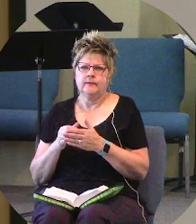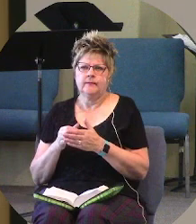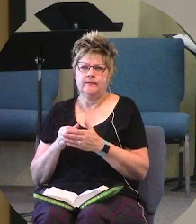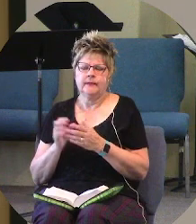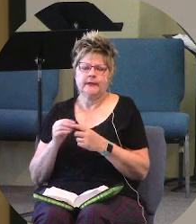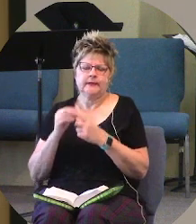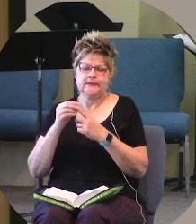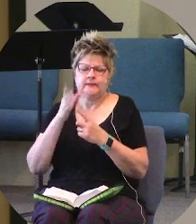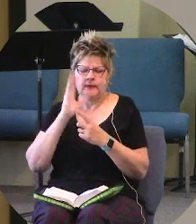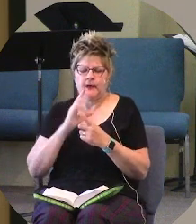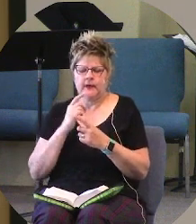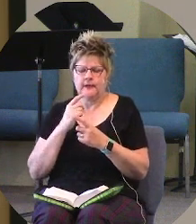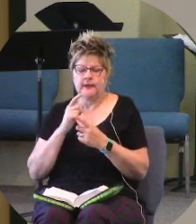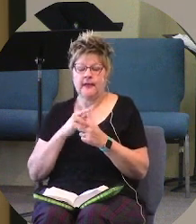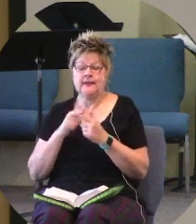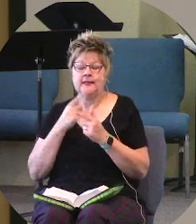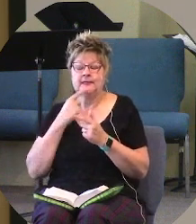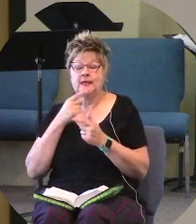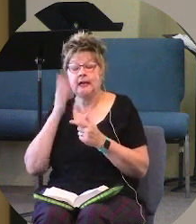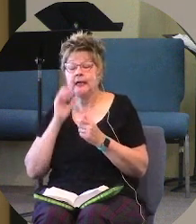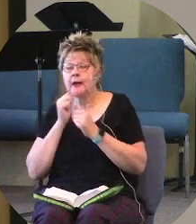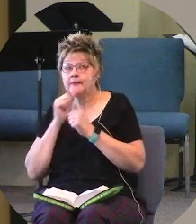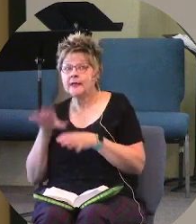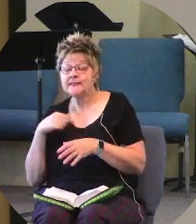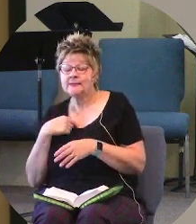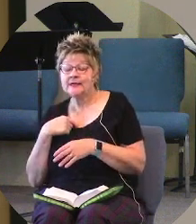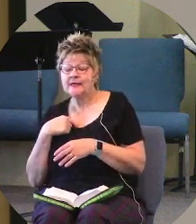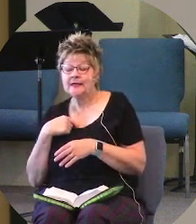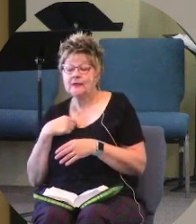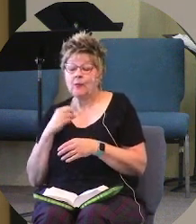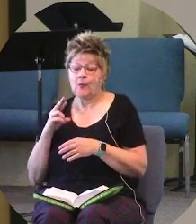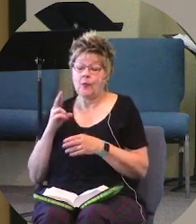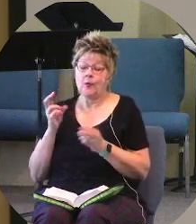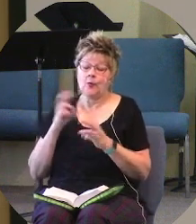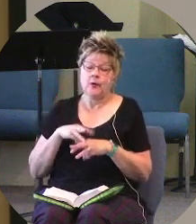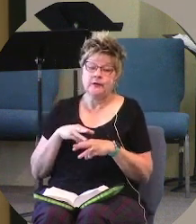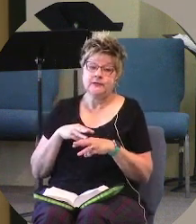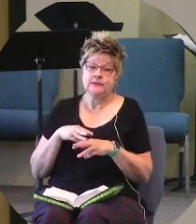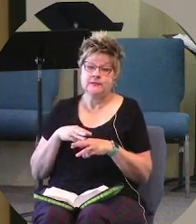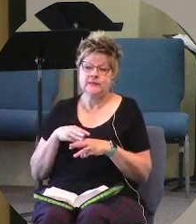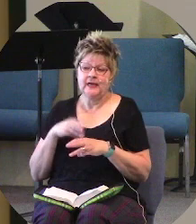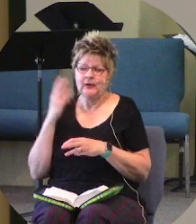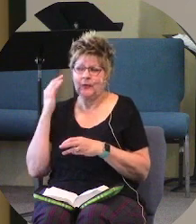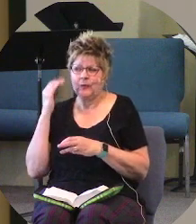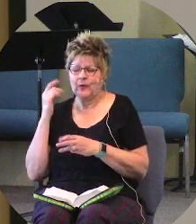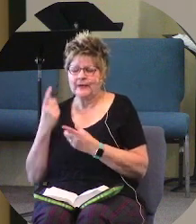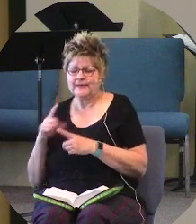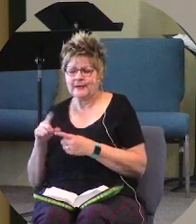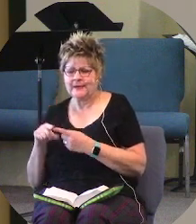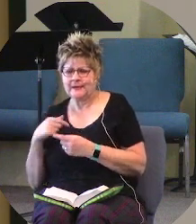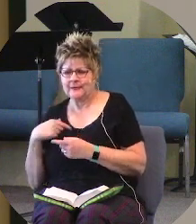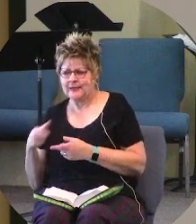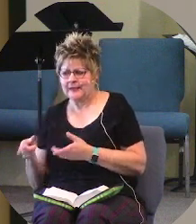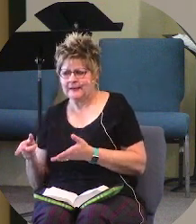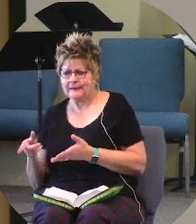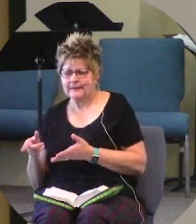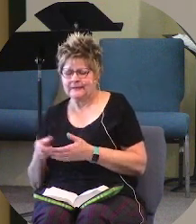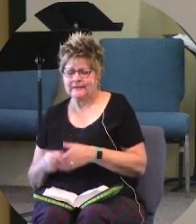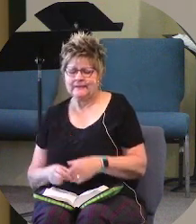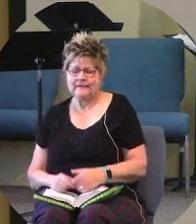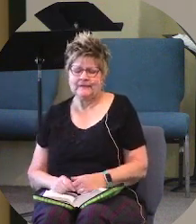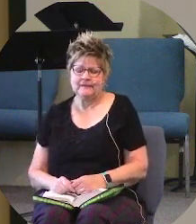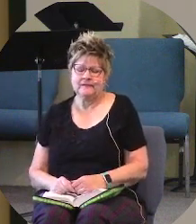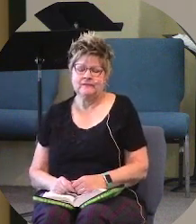and say, God, bless me? Or even worse, say, God, why is this happening to me?